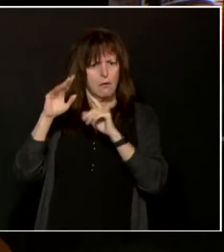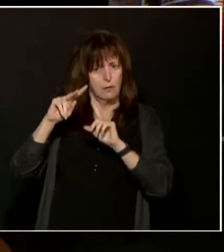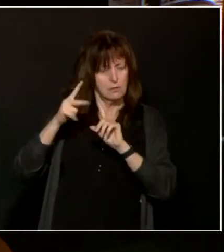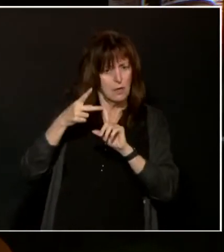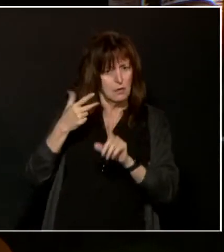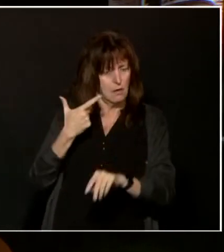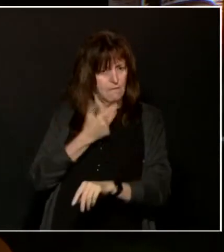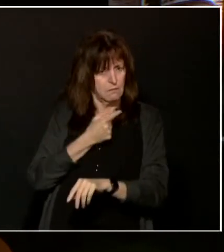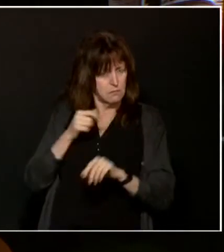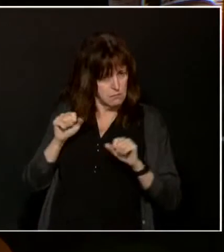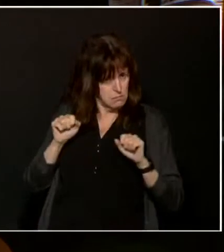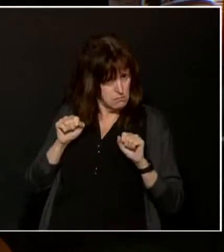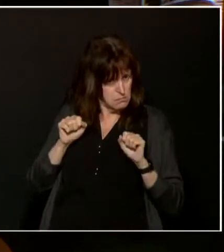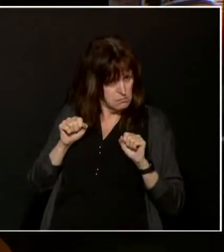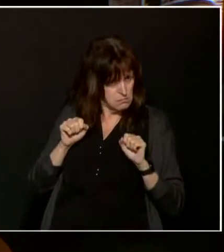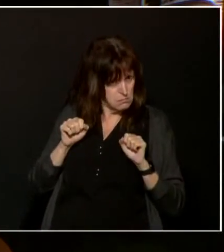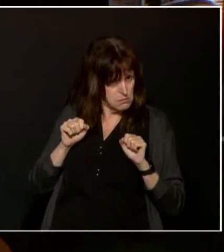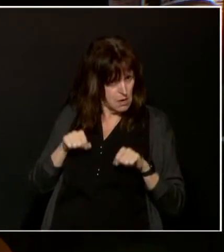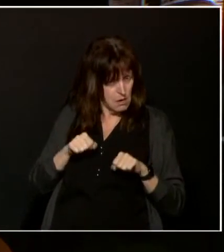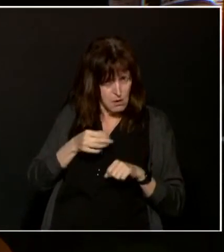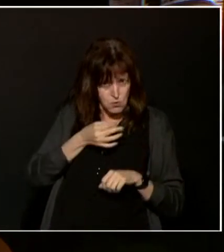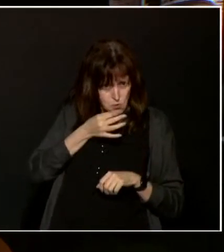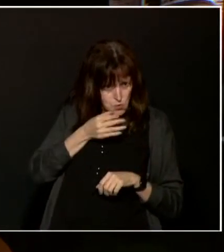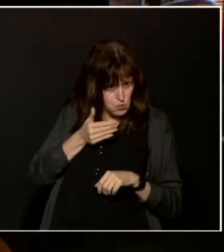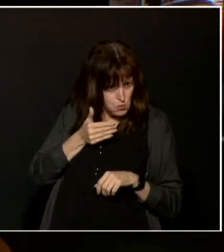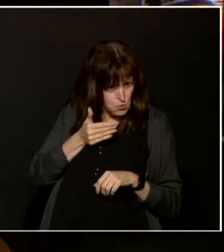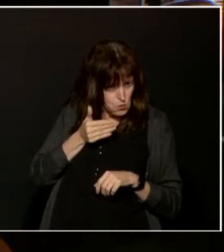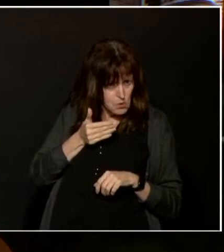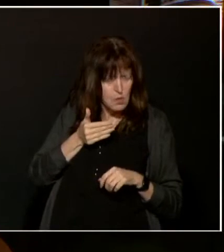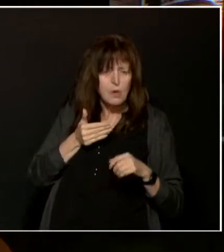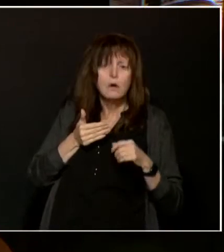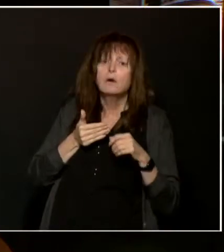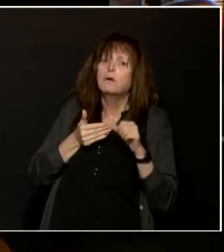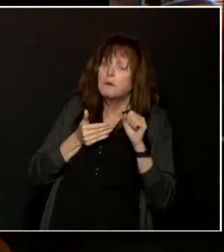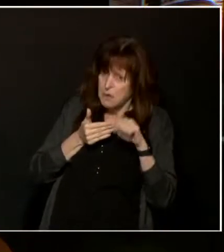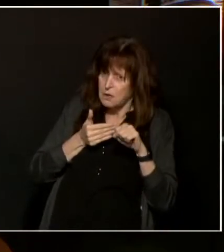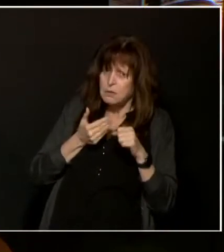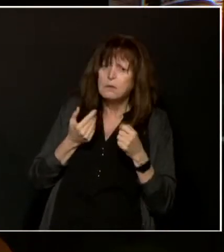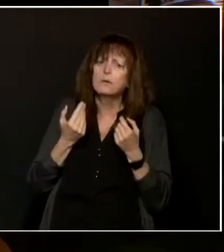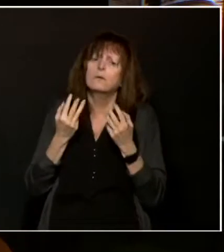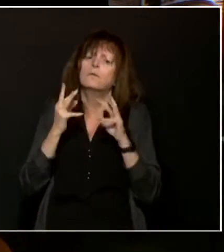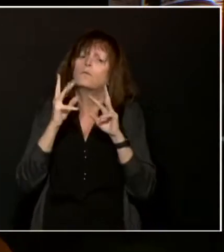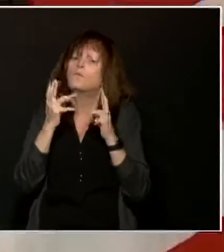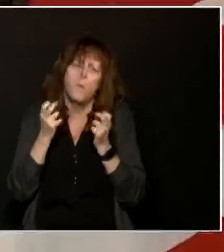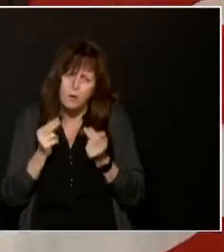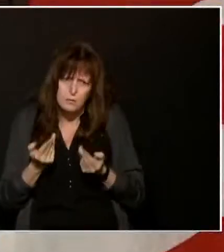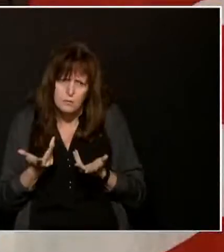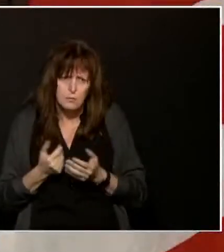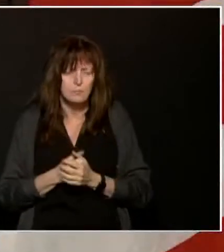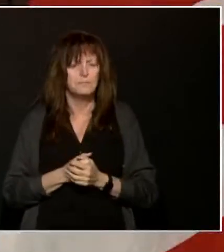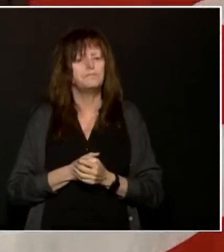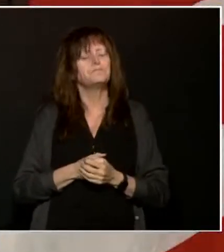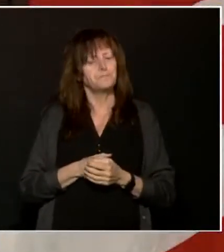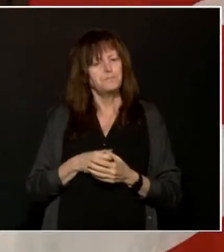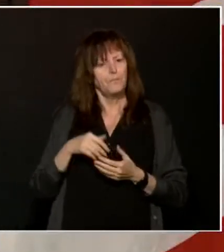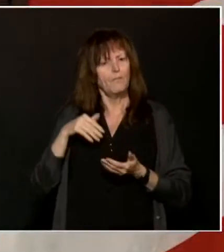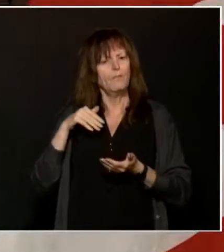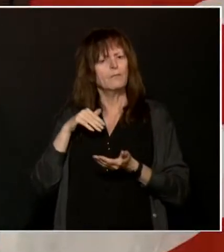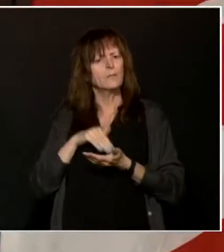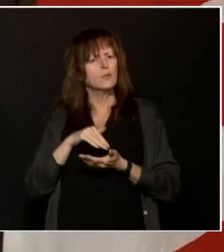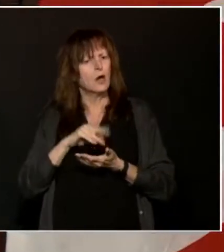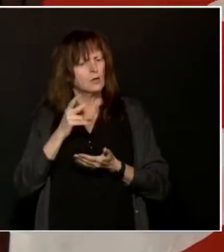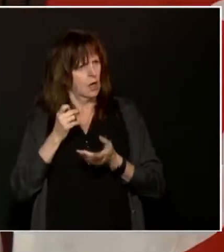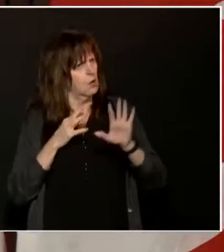Officer of Health recently? And if so, when will they be able to do so? Thank you for That question, we've been